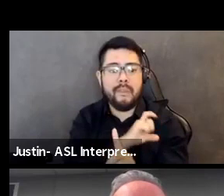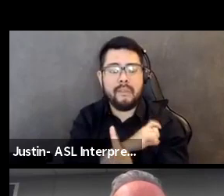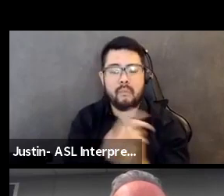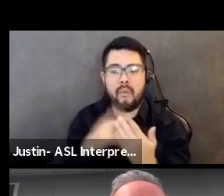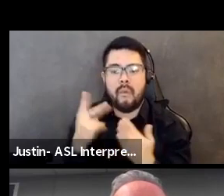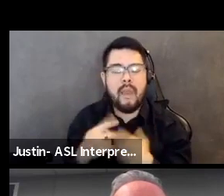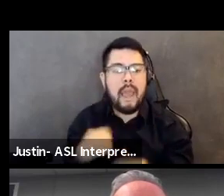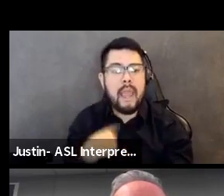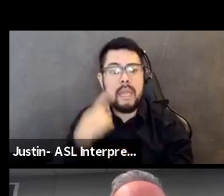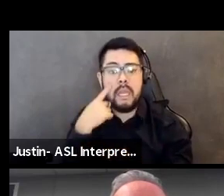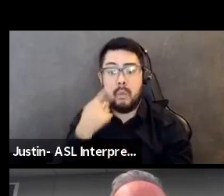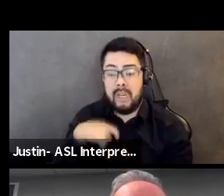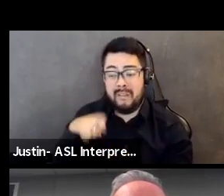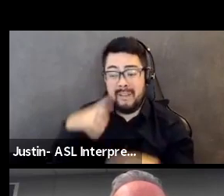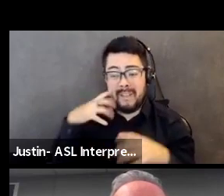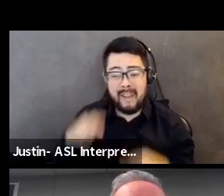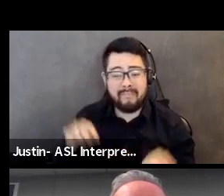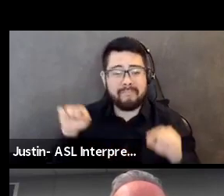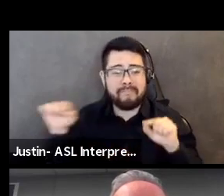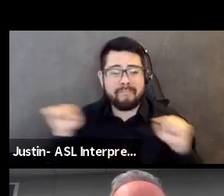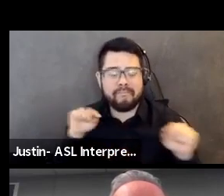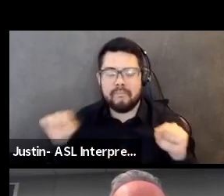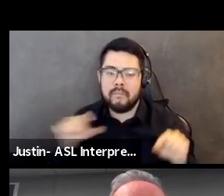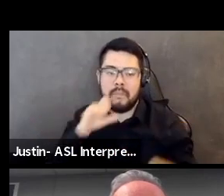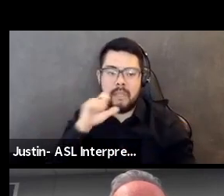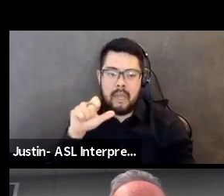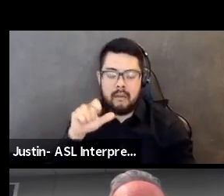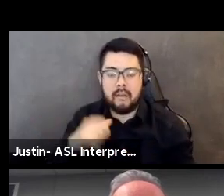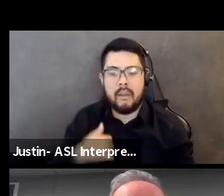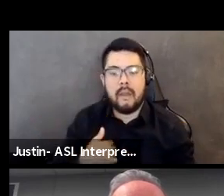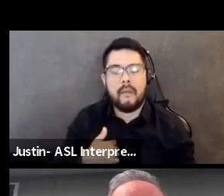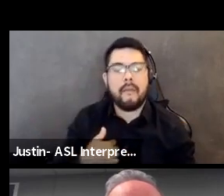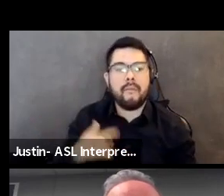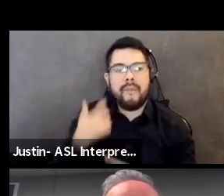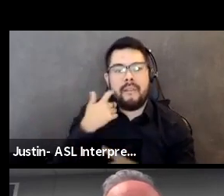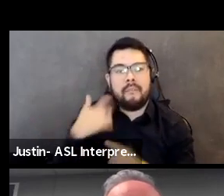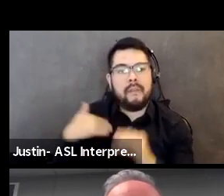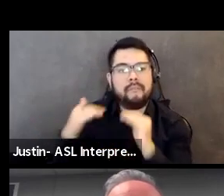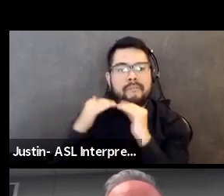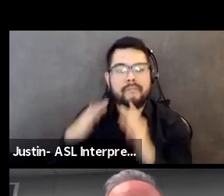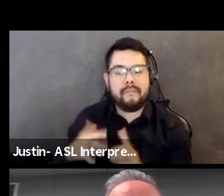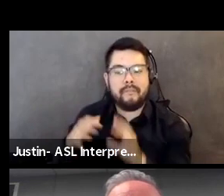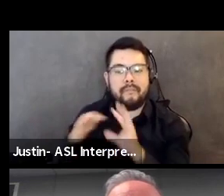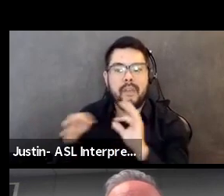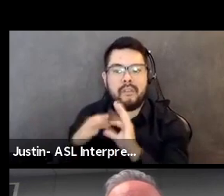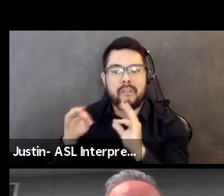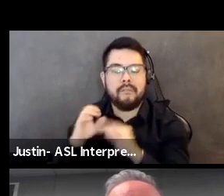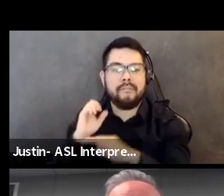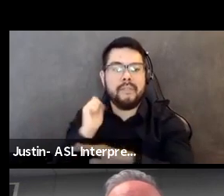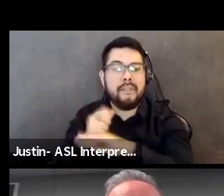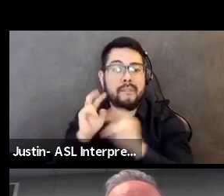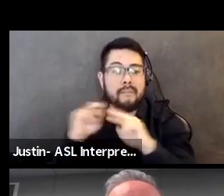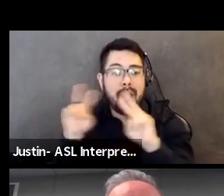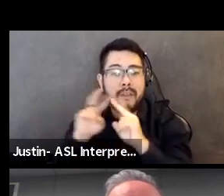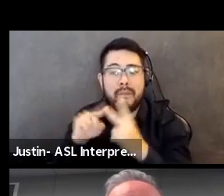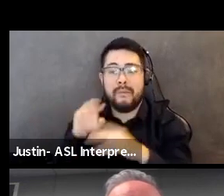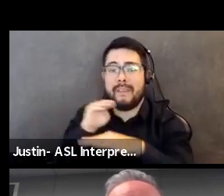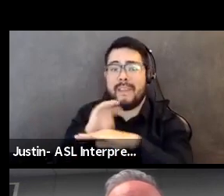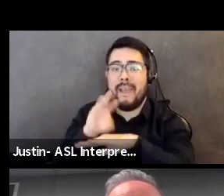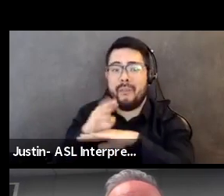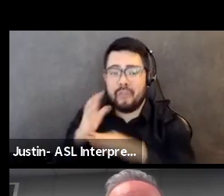proposition i heard my colleague talk about placing value in counselors and other folks and we do need to do